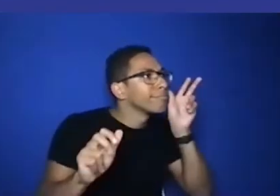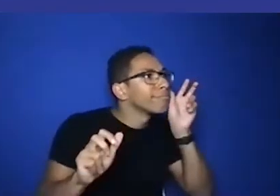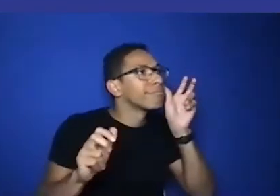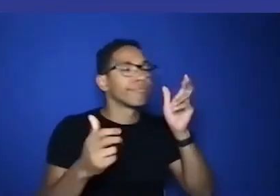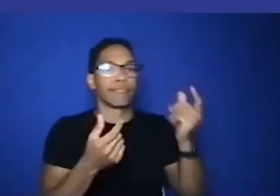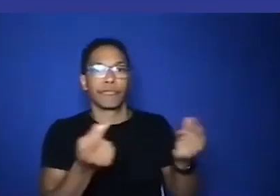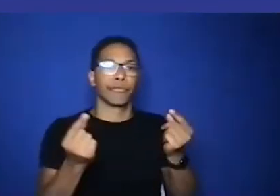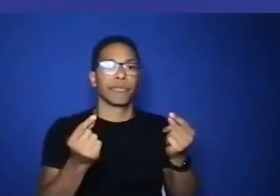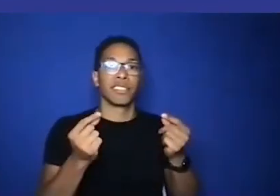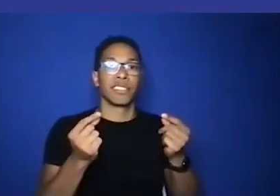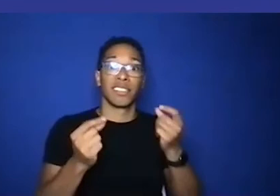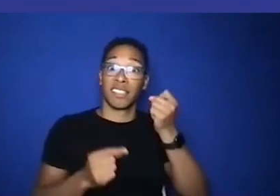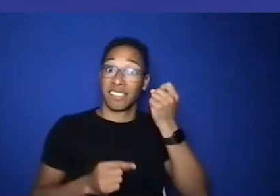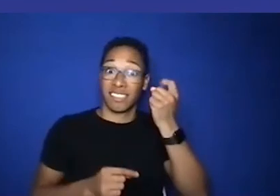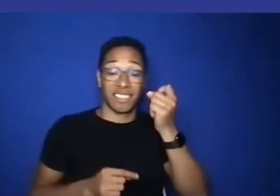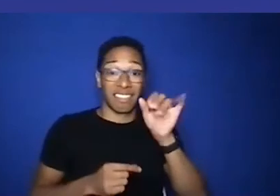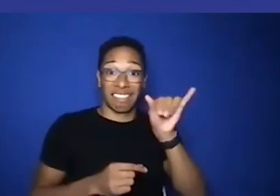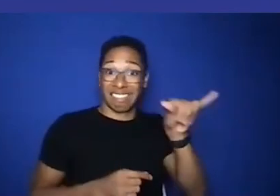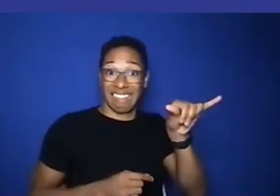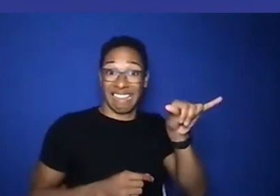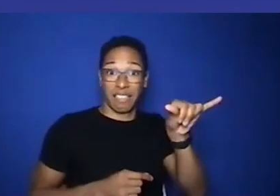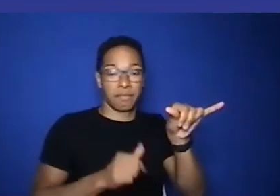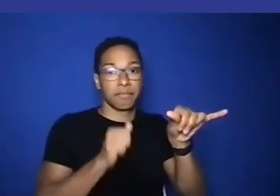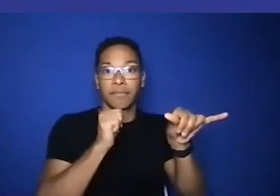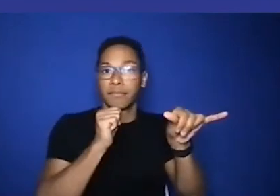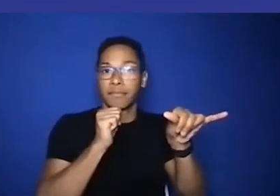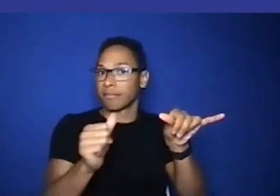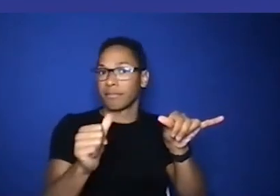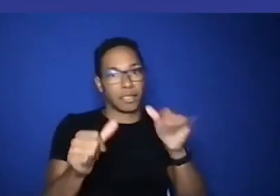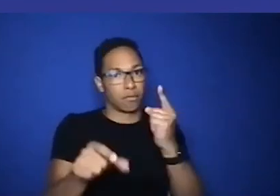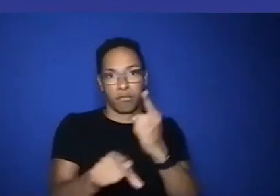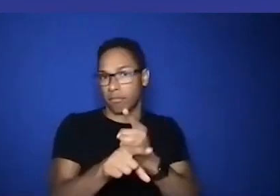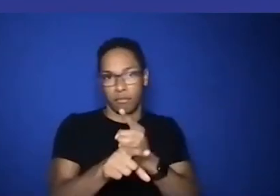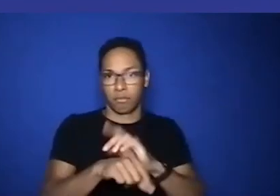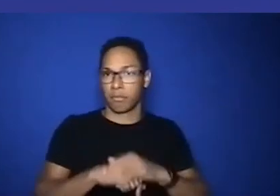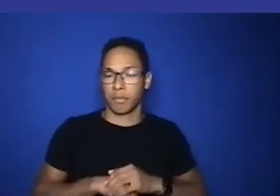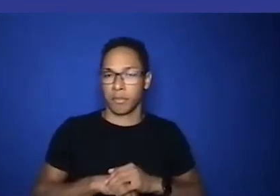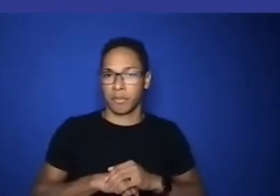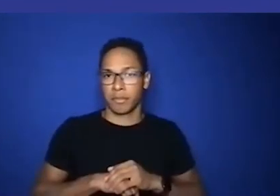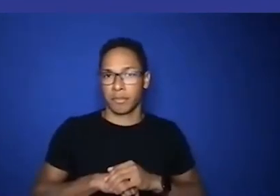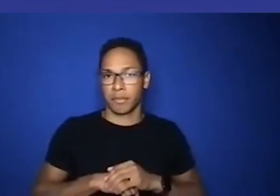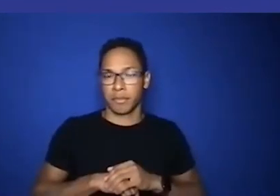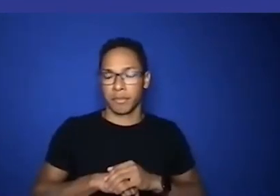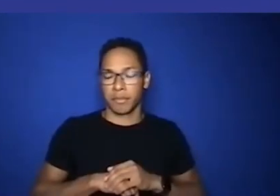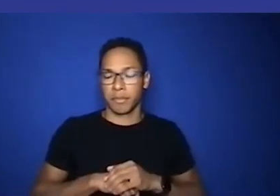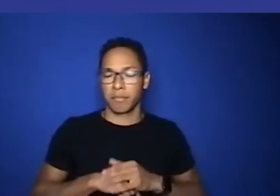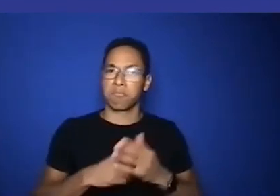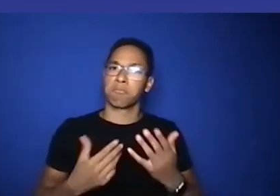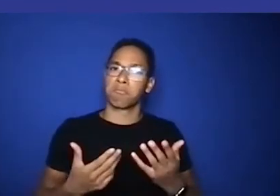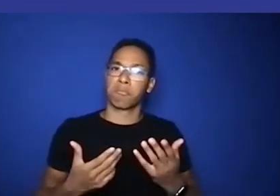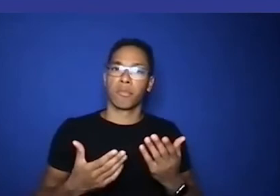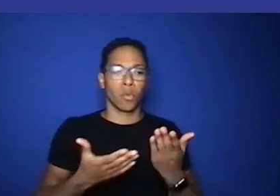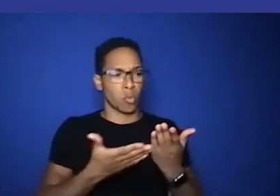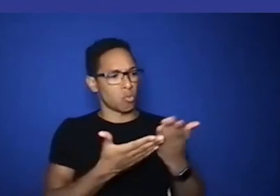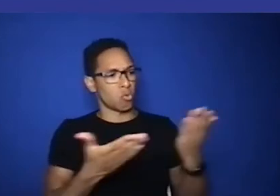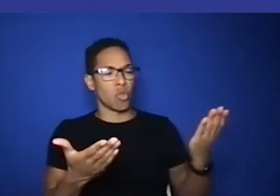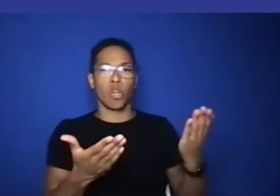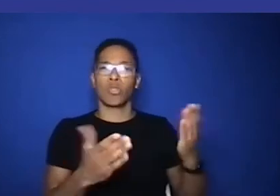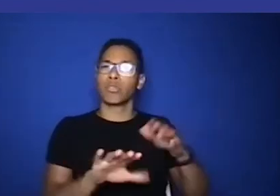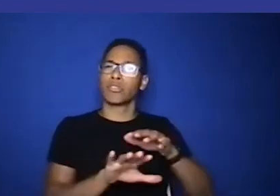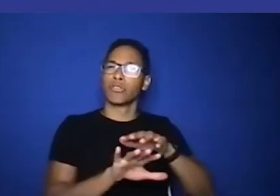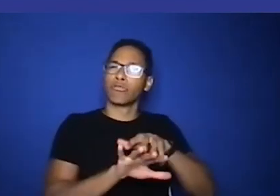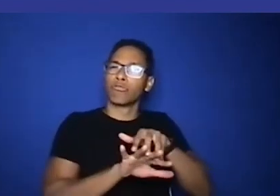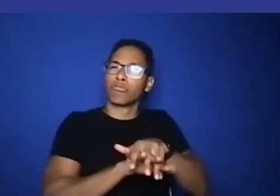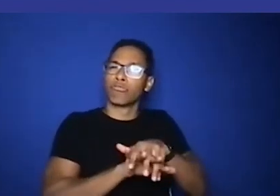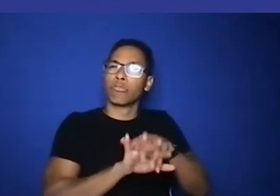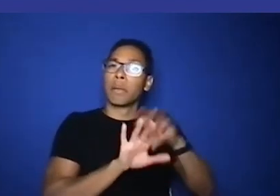that's not actually the protocol. And how do you bring those indigenous protocols into